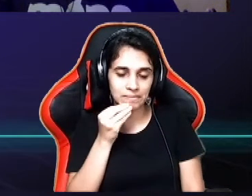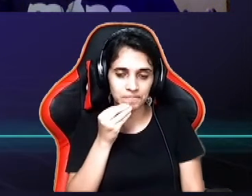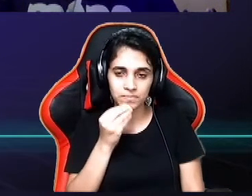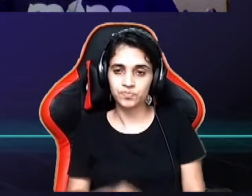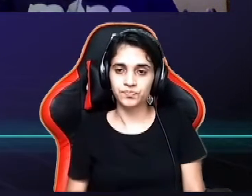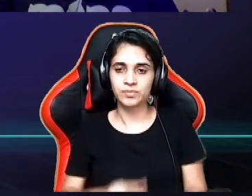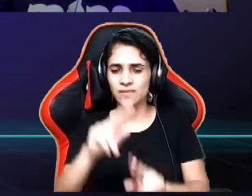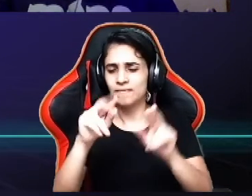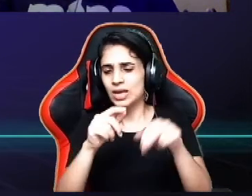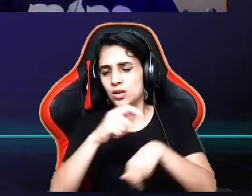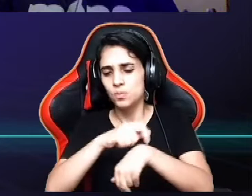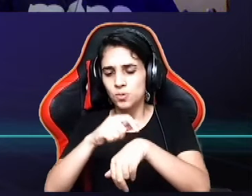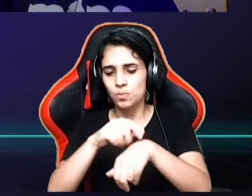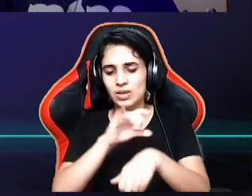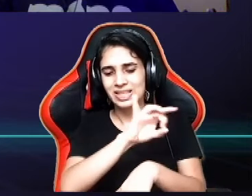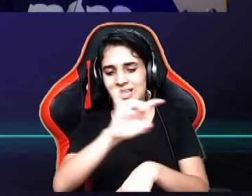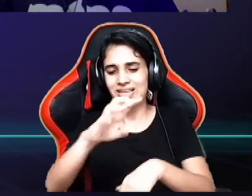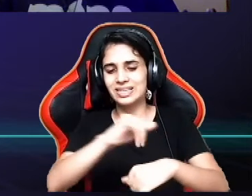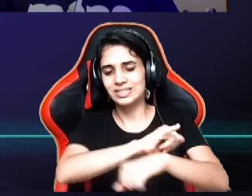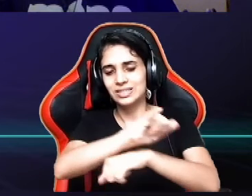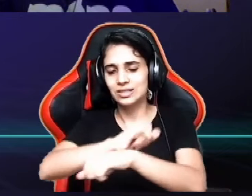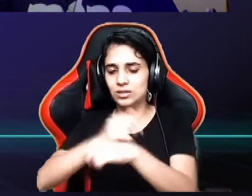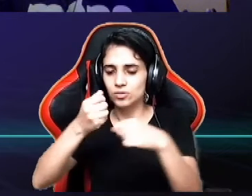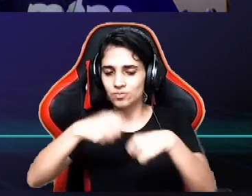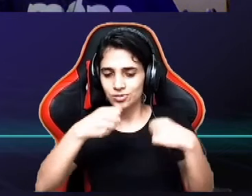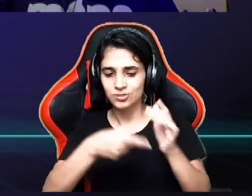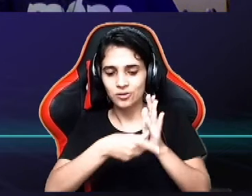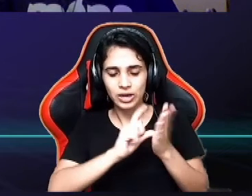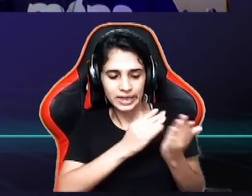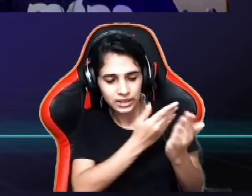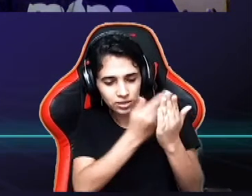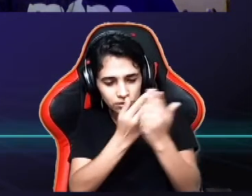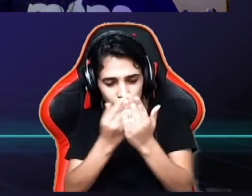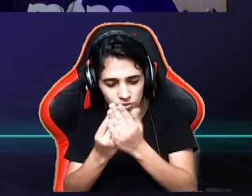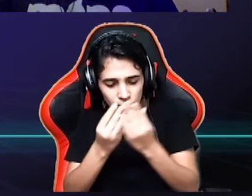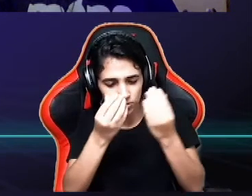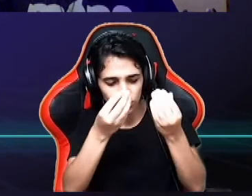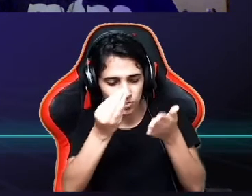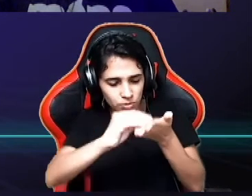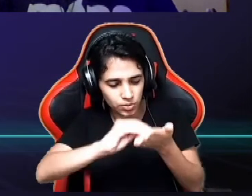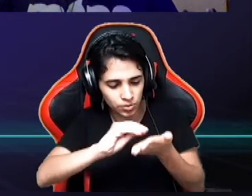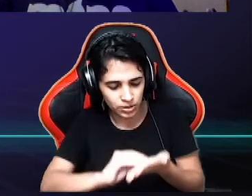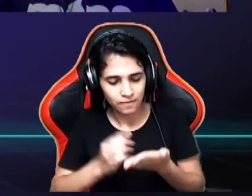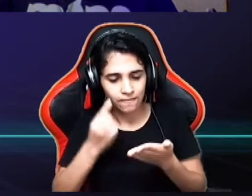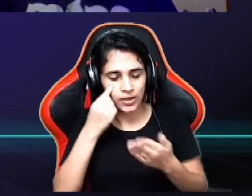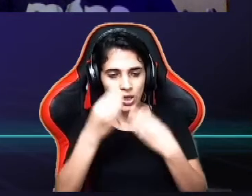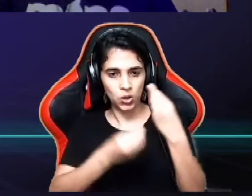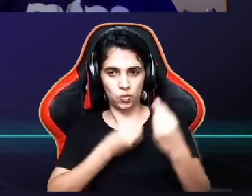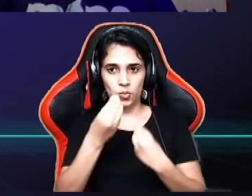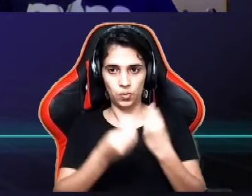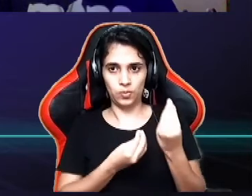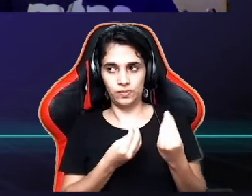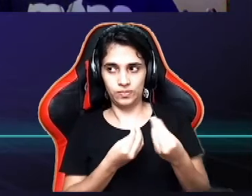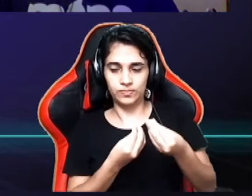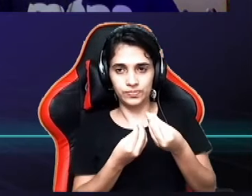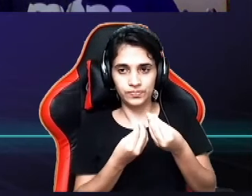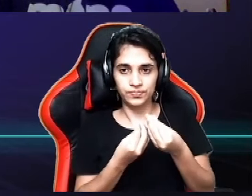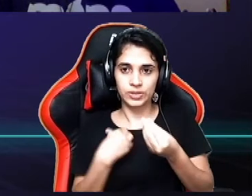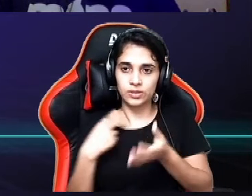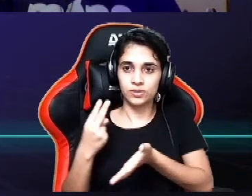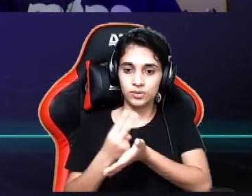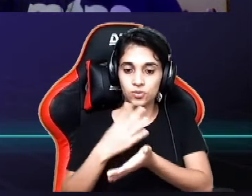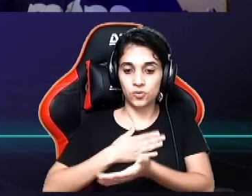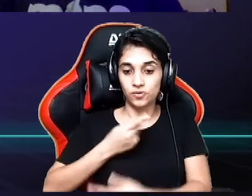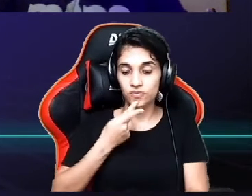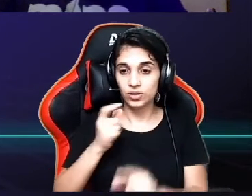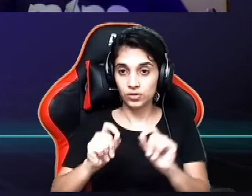a just like a big shot in a short amount of time. So it's different situations depending on the stage of the game.